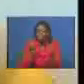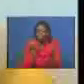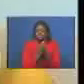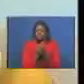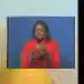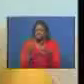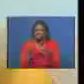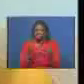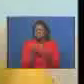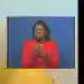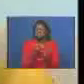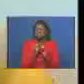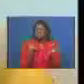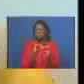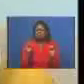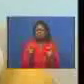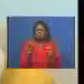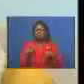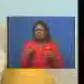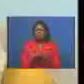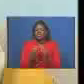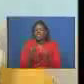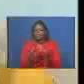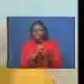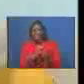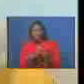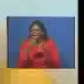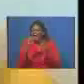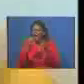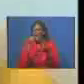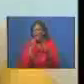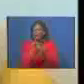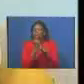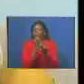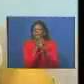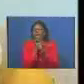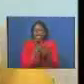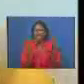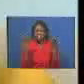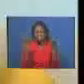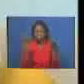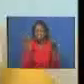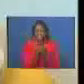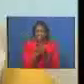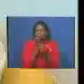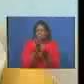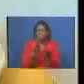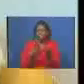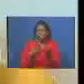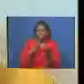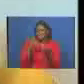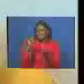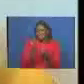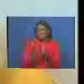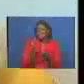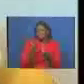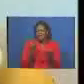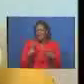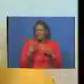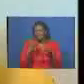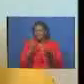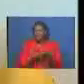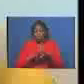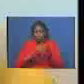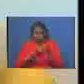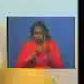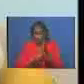inability for people with albinism I think they can do anything we have Kenya has created role models in Mumbi Gugi and Isaac Maura I think